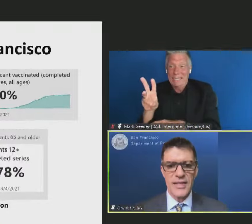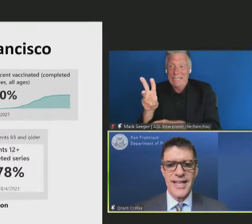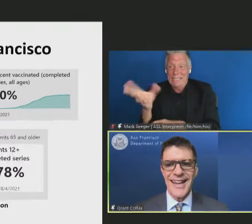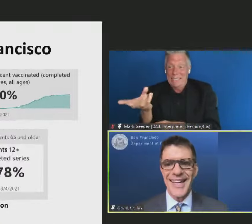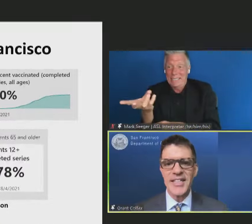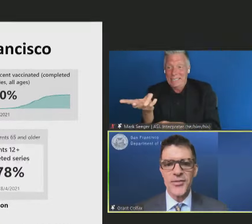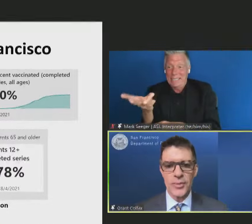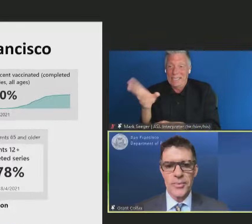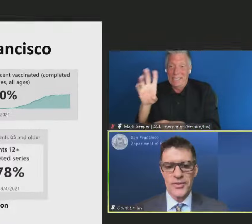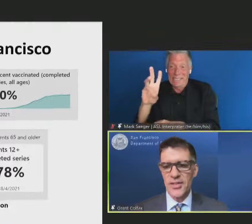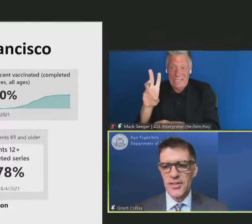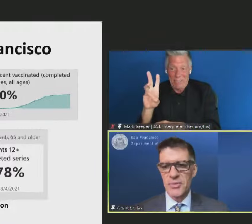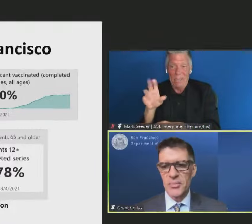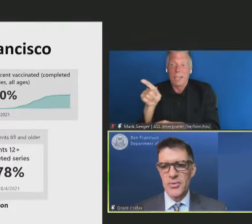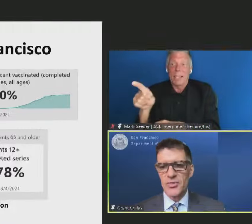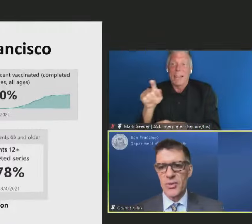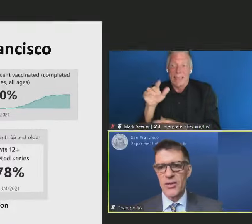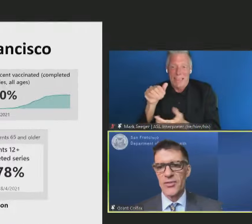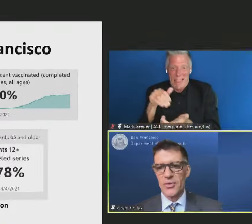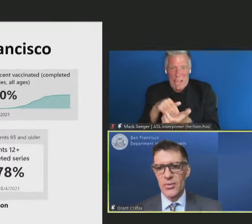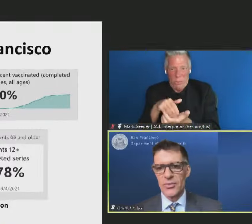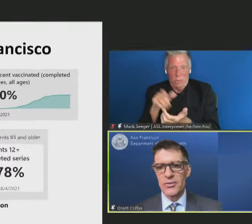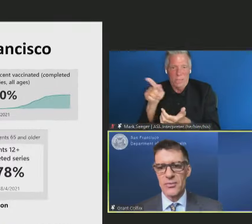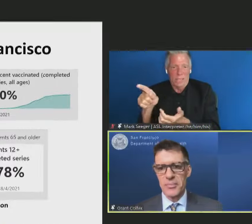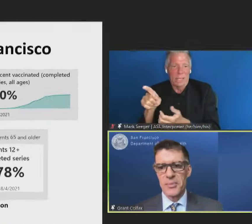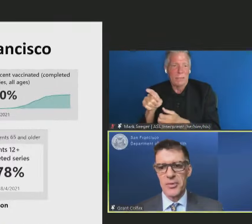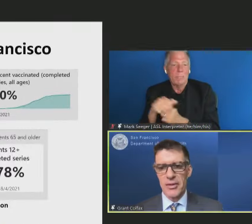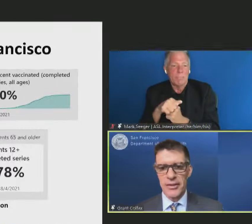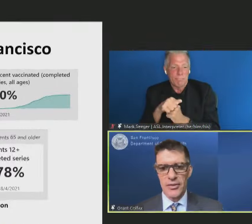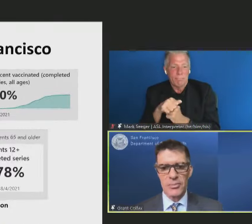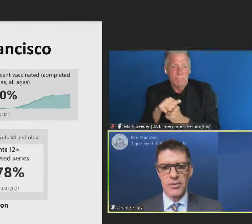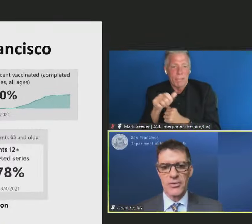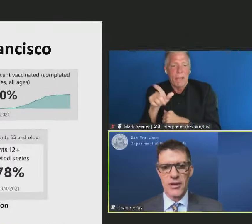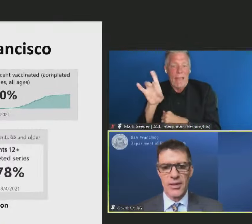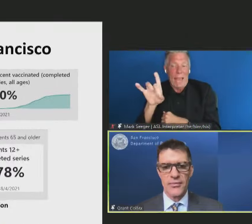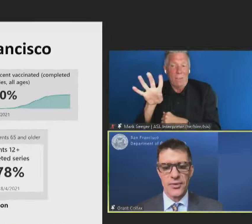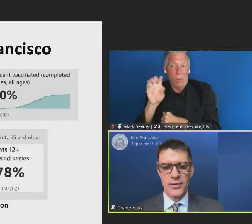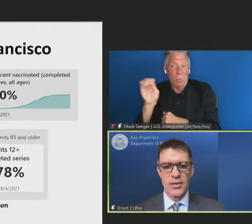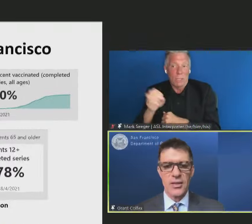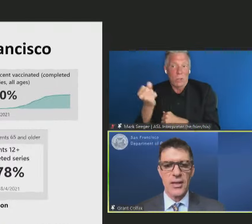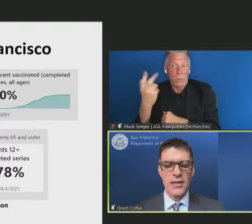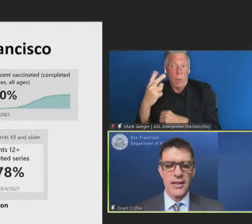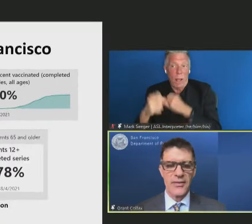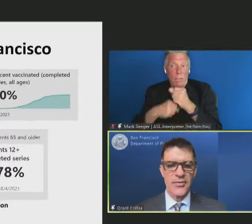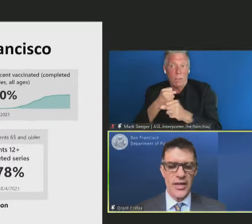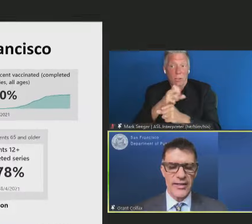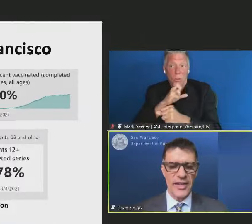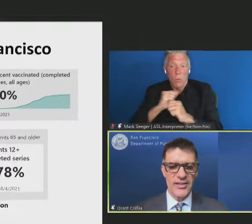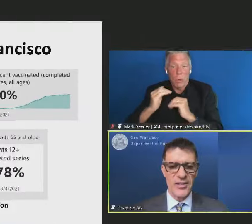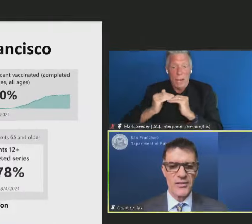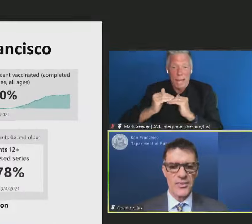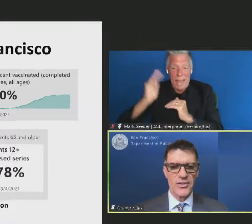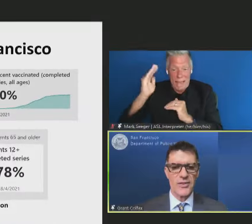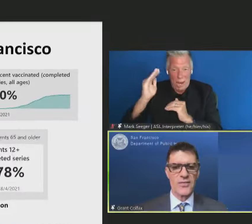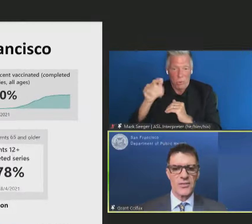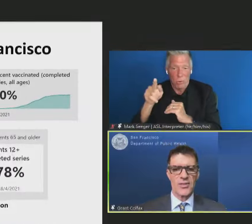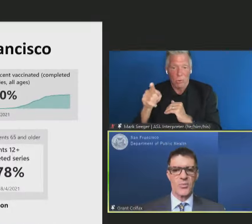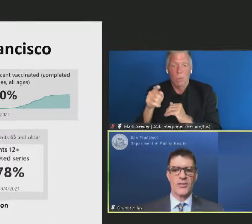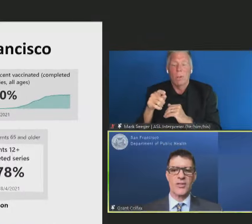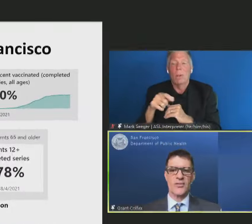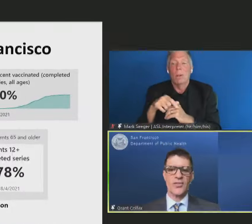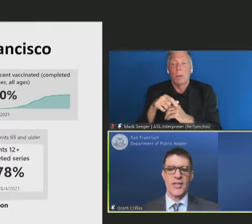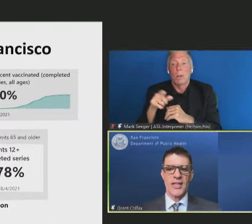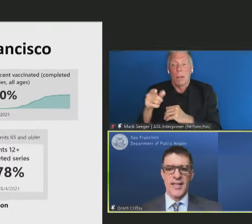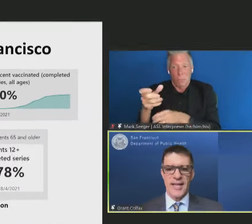667,000. 84% of people 12 and older, the people who are eligible for that vaccine, have received at least